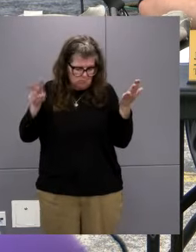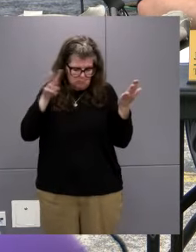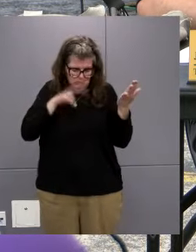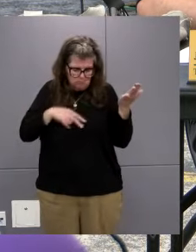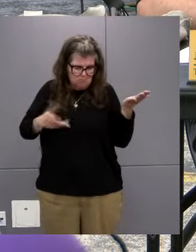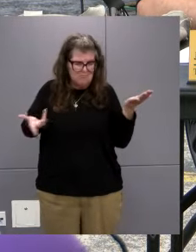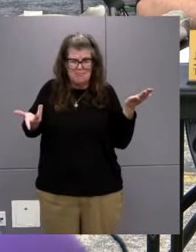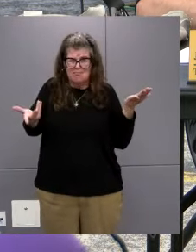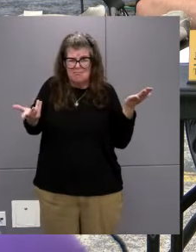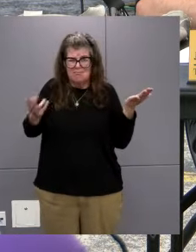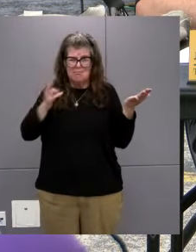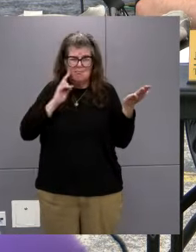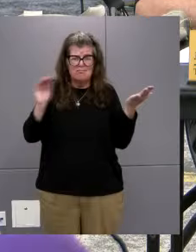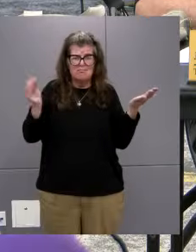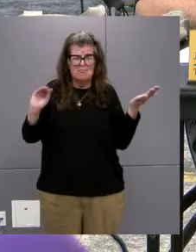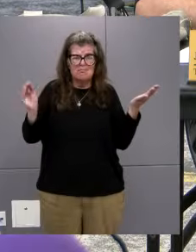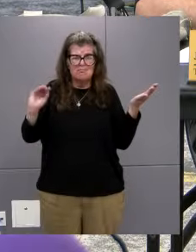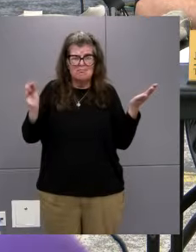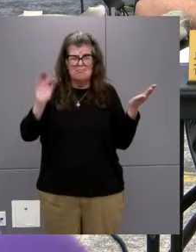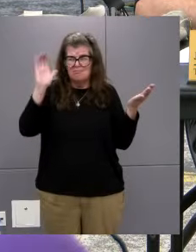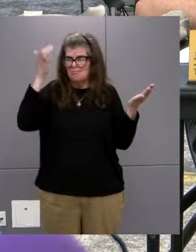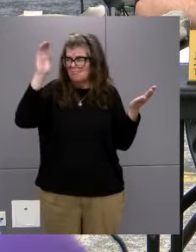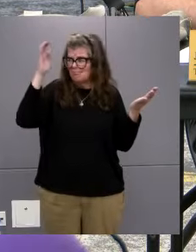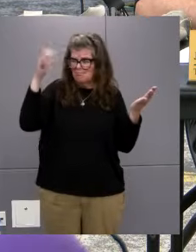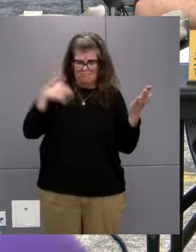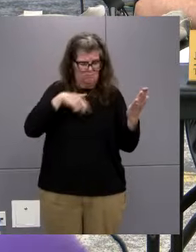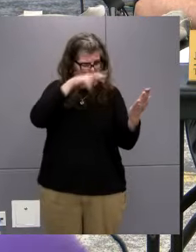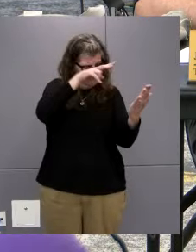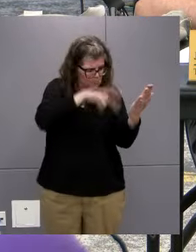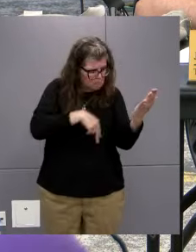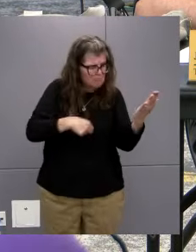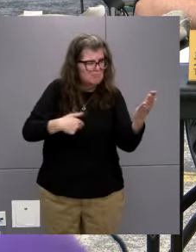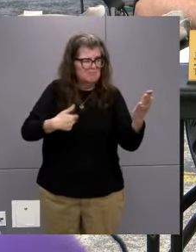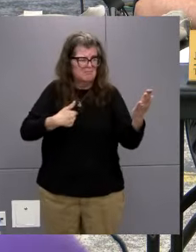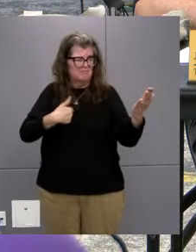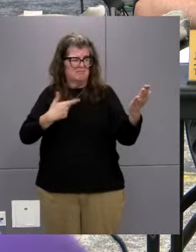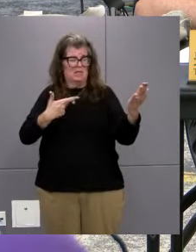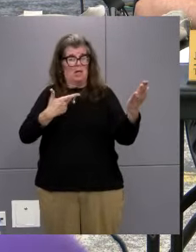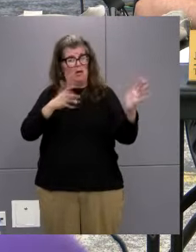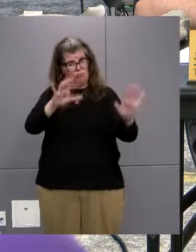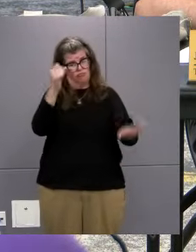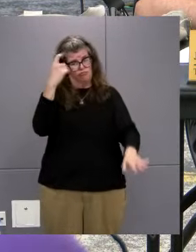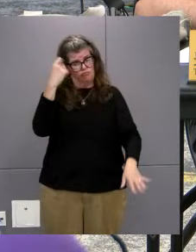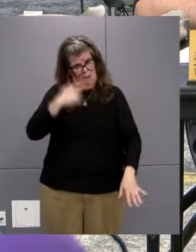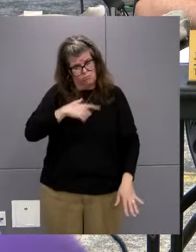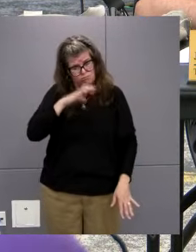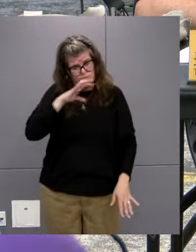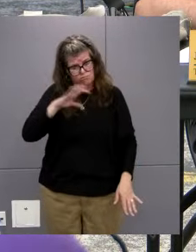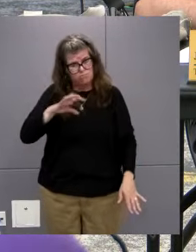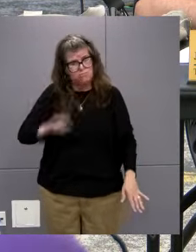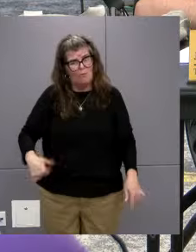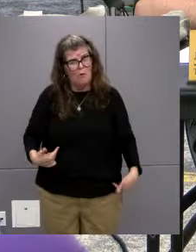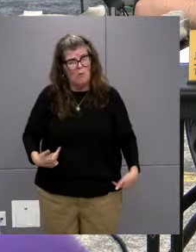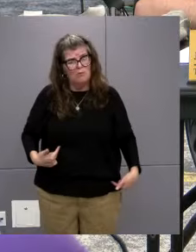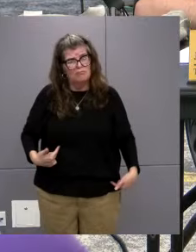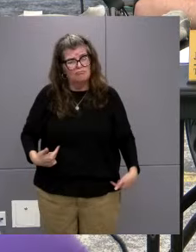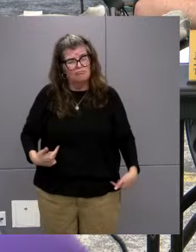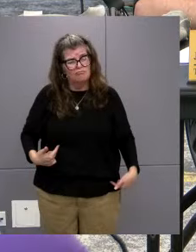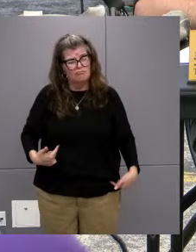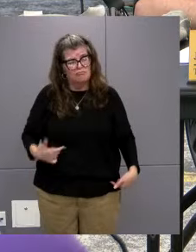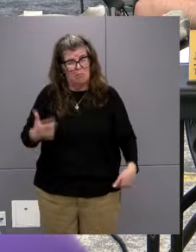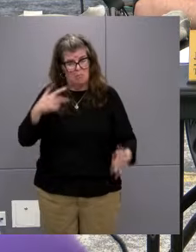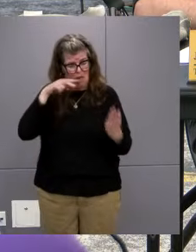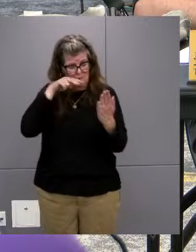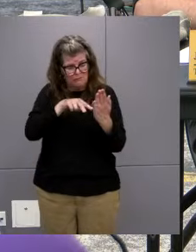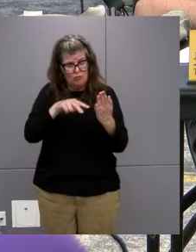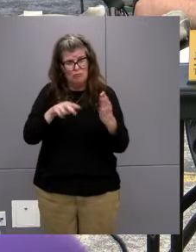they are, because it seems like when I'm reading this, and I'm just an old guy, okay, and my vision isn't that great, but